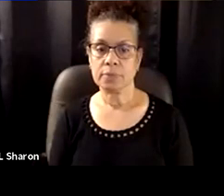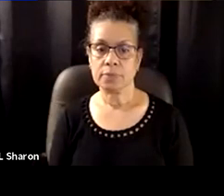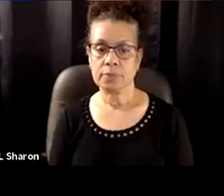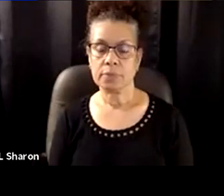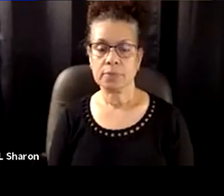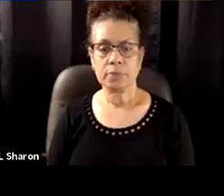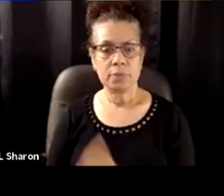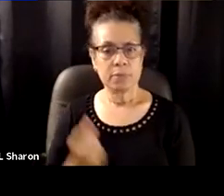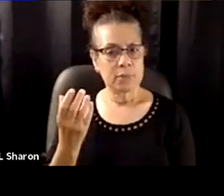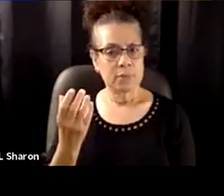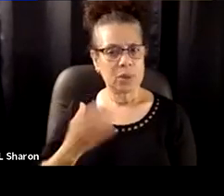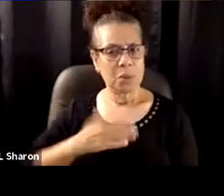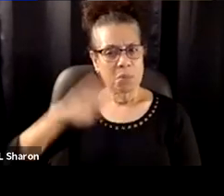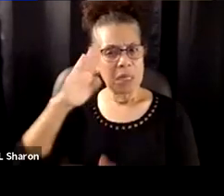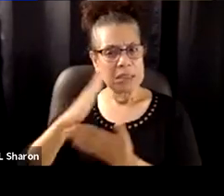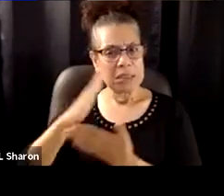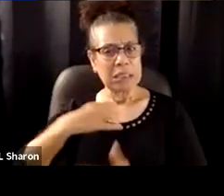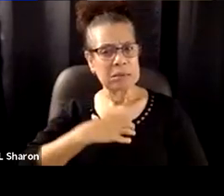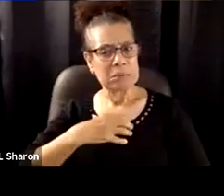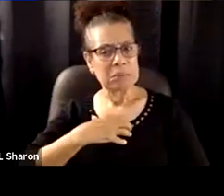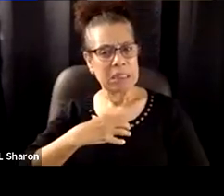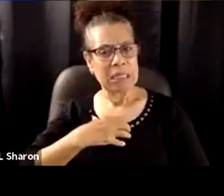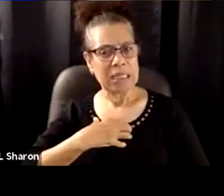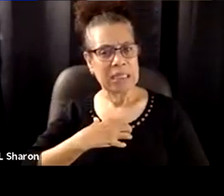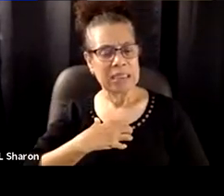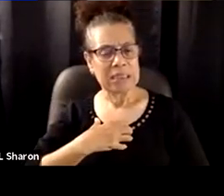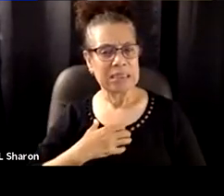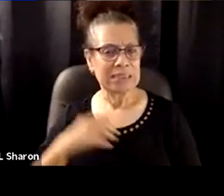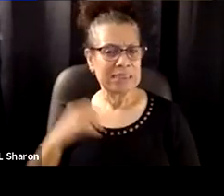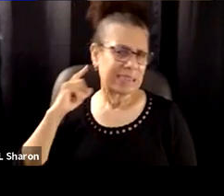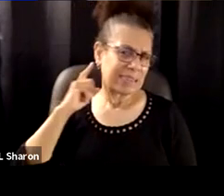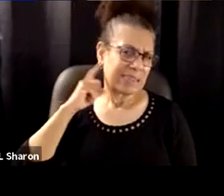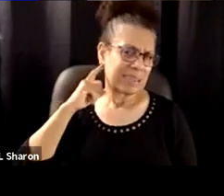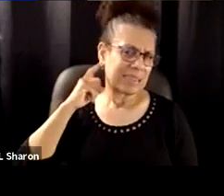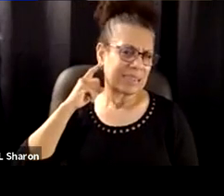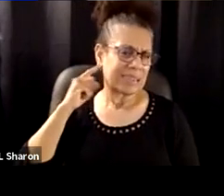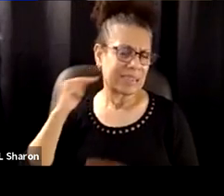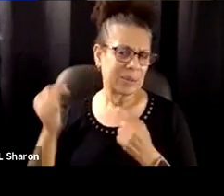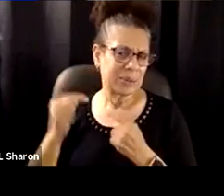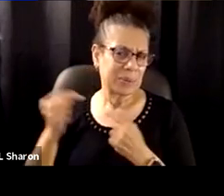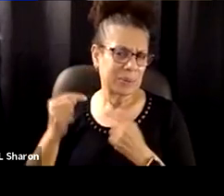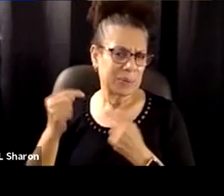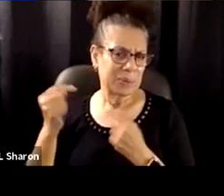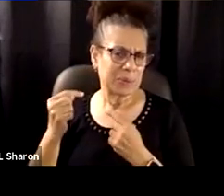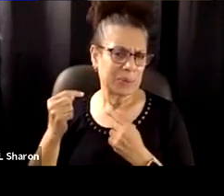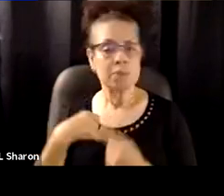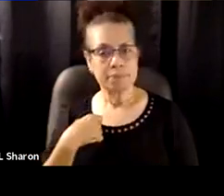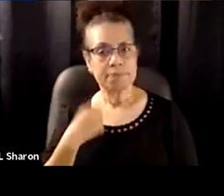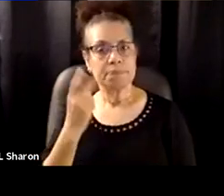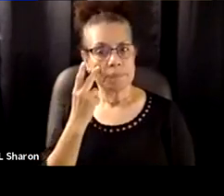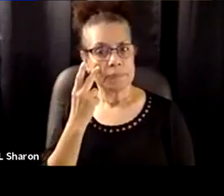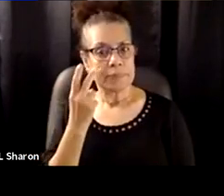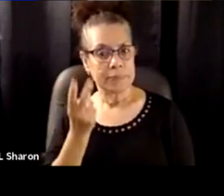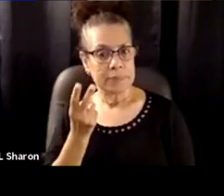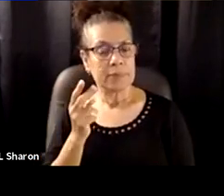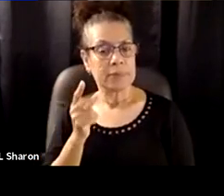so he was complaining that the pain was behind his ears so i went to check behind his ears and i was able to see that